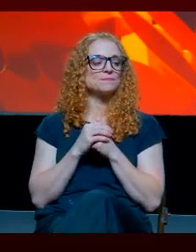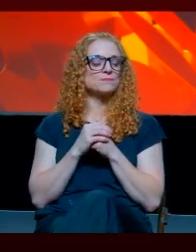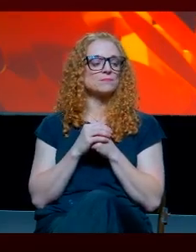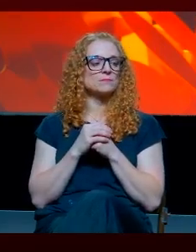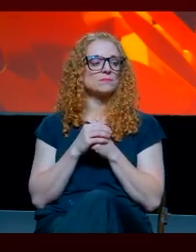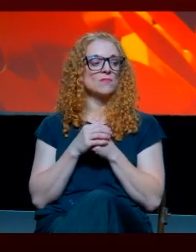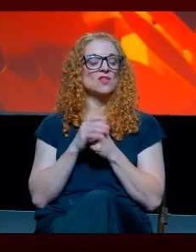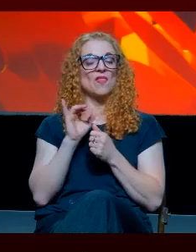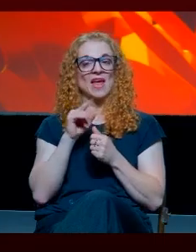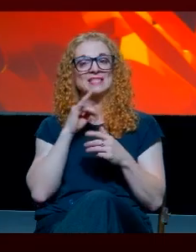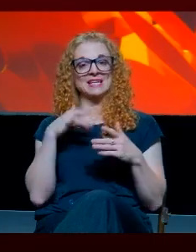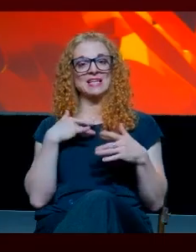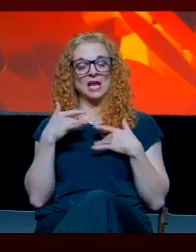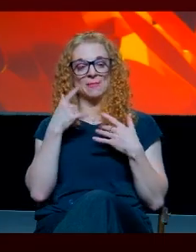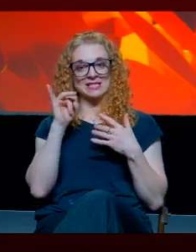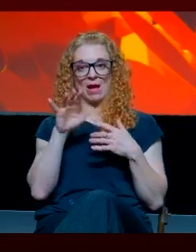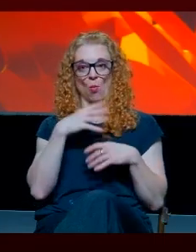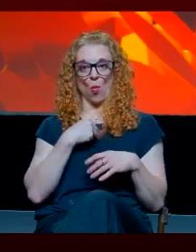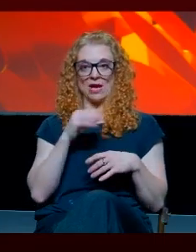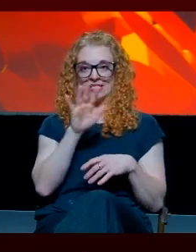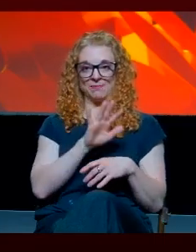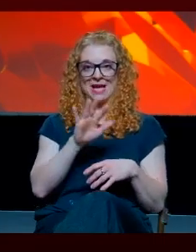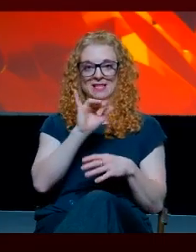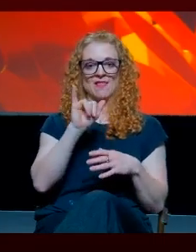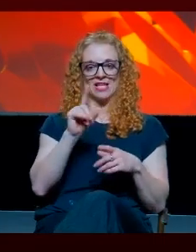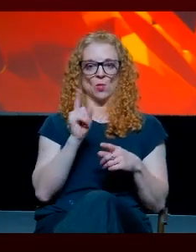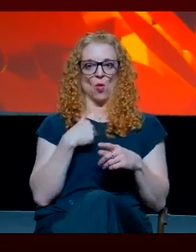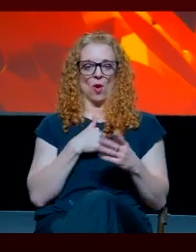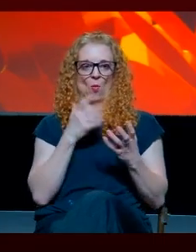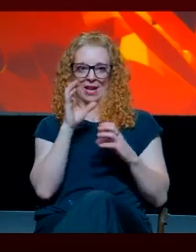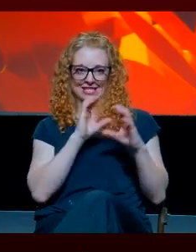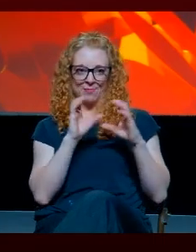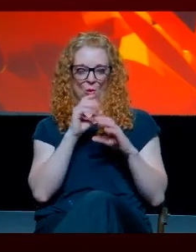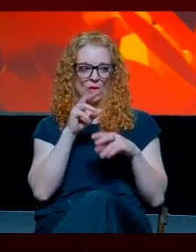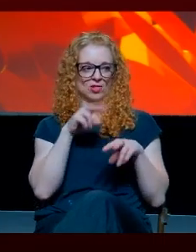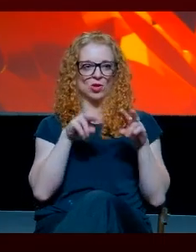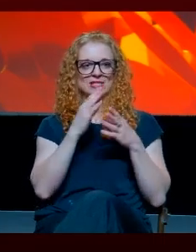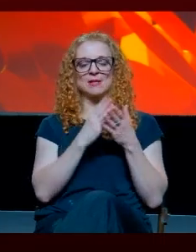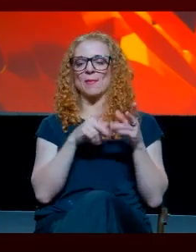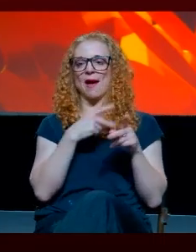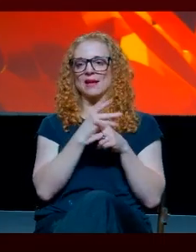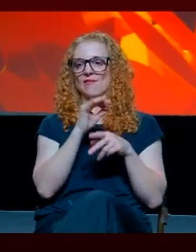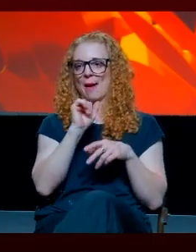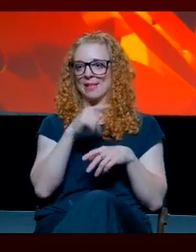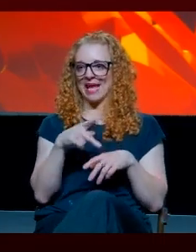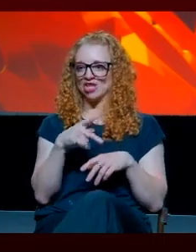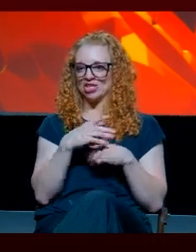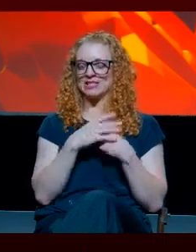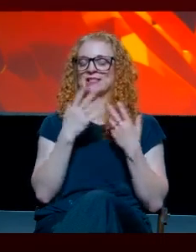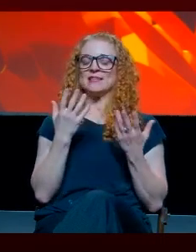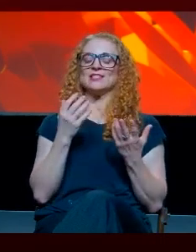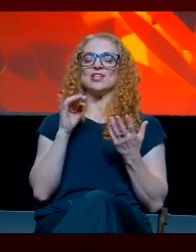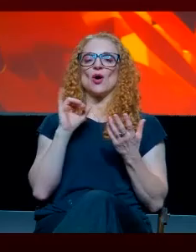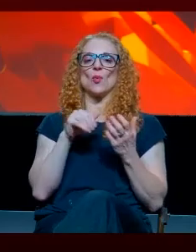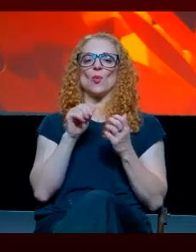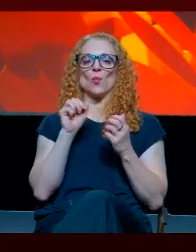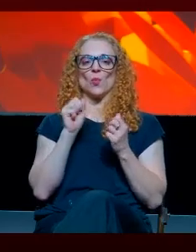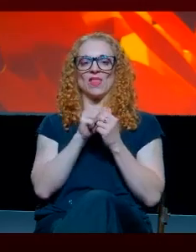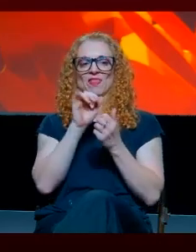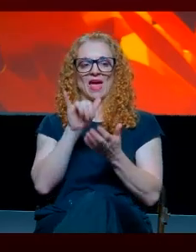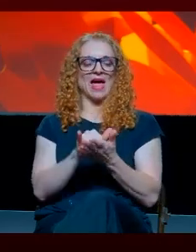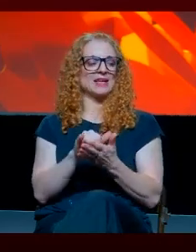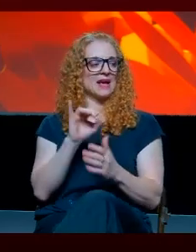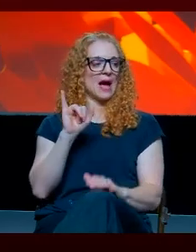is exciting because this white space is where we want to explore and look at some type of applications. That being said, IBM